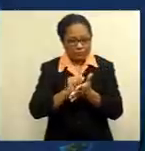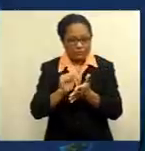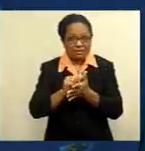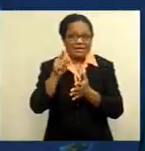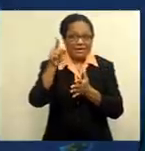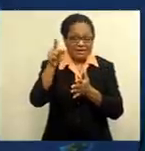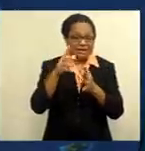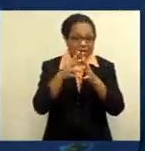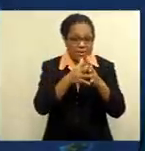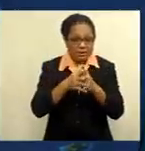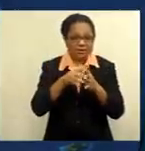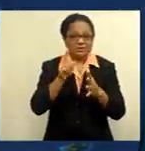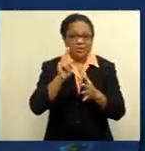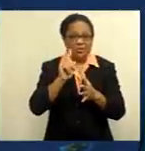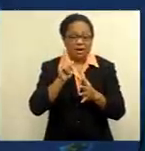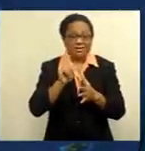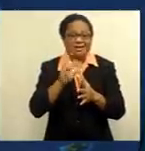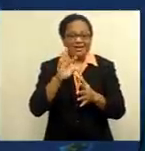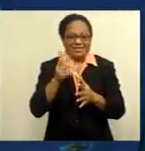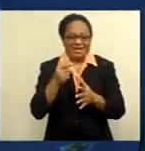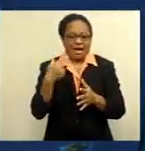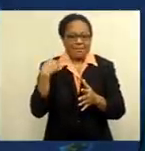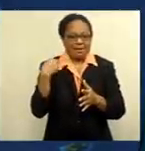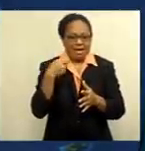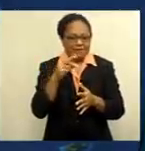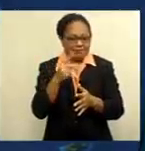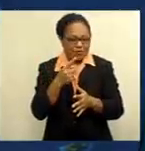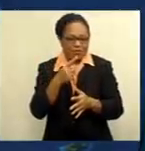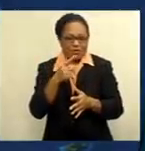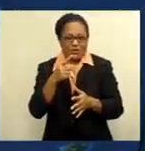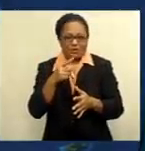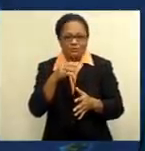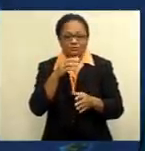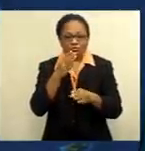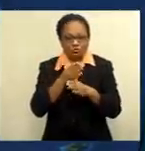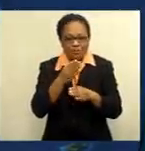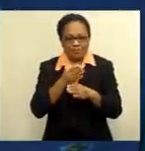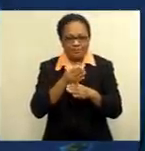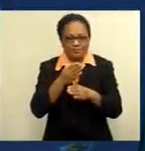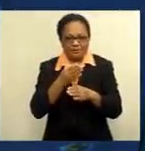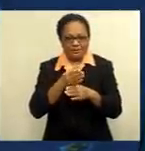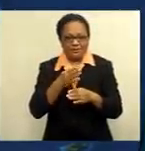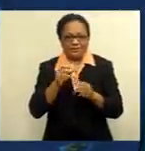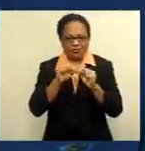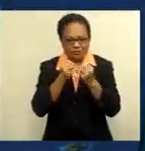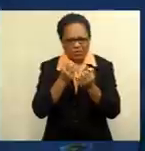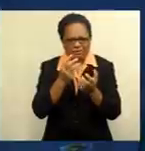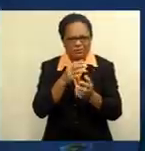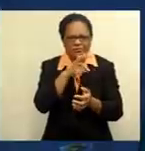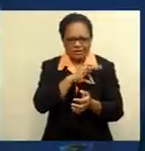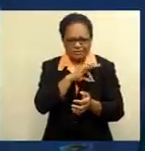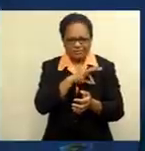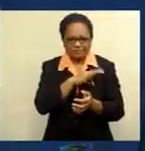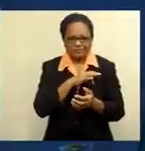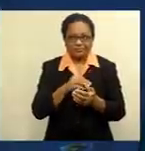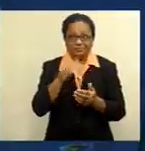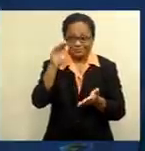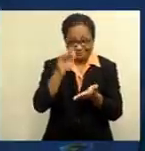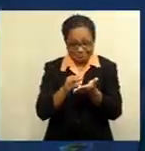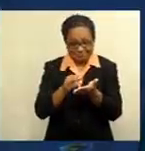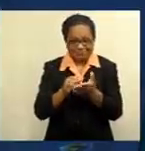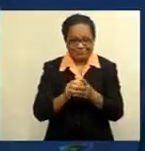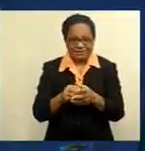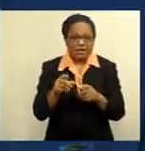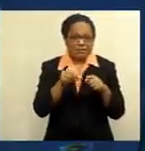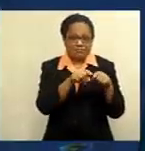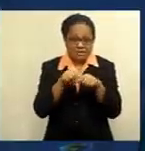filing new claims for jobless benefits fell last week to the lowest level in nearly 18 months. This offered more evidence that job